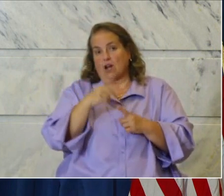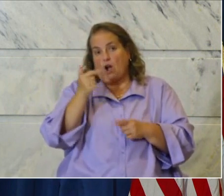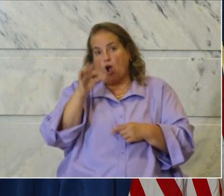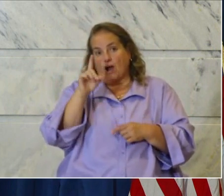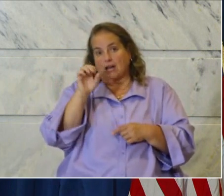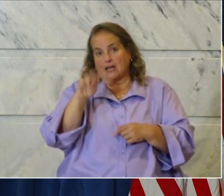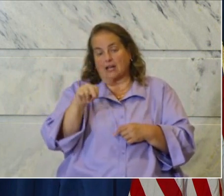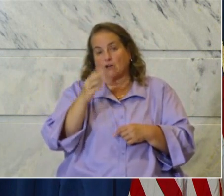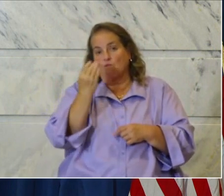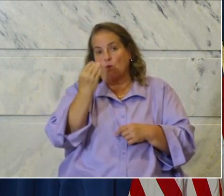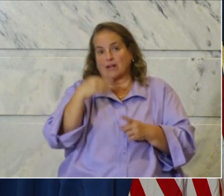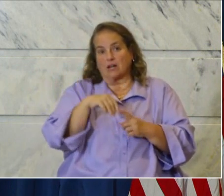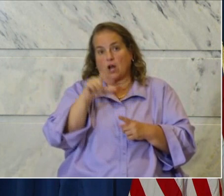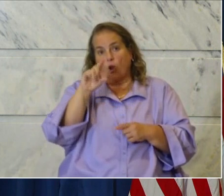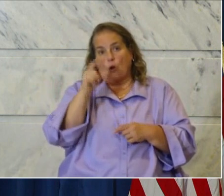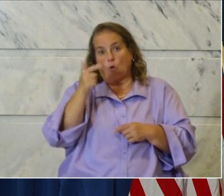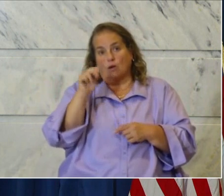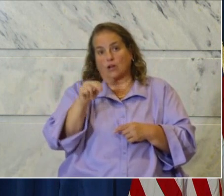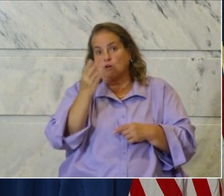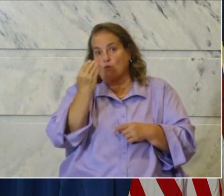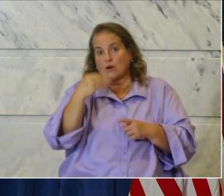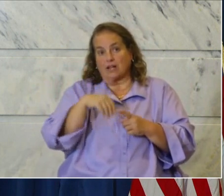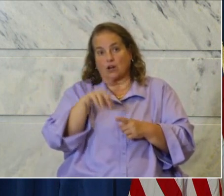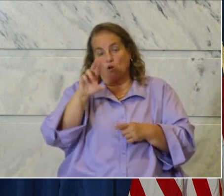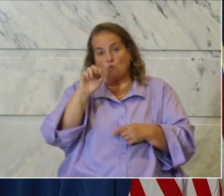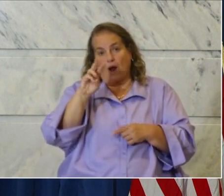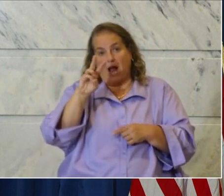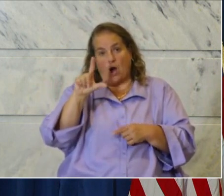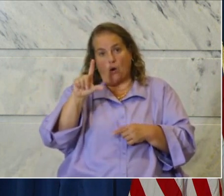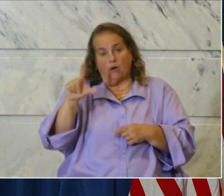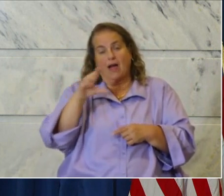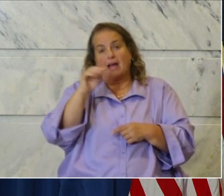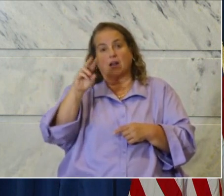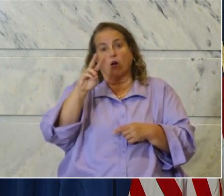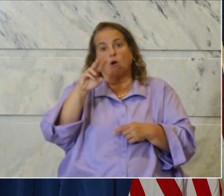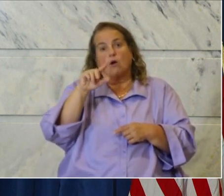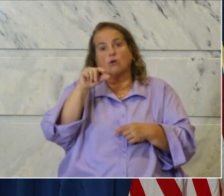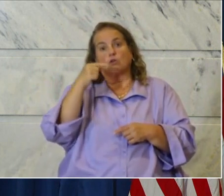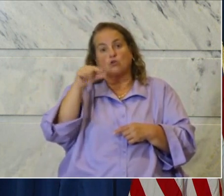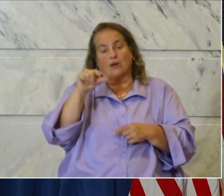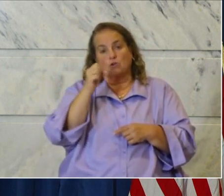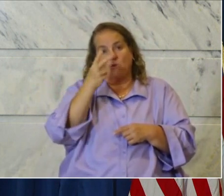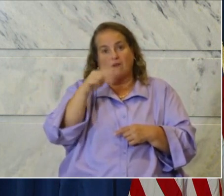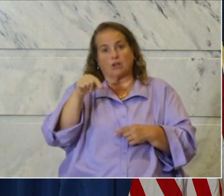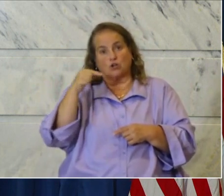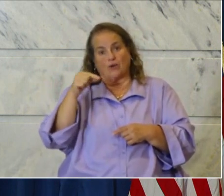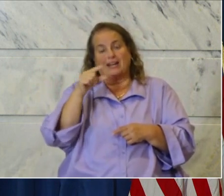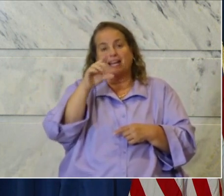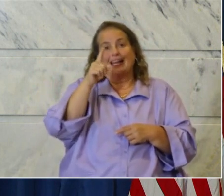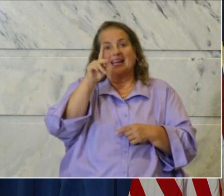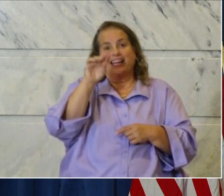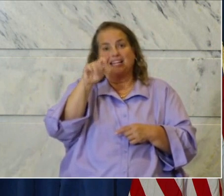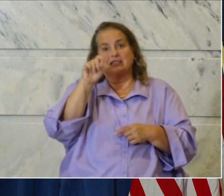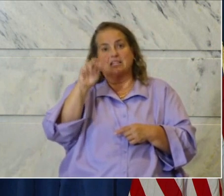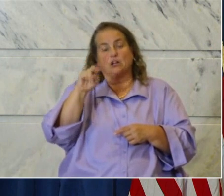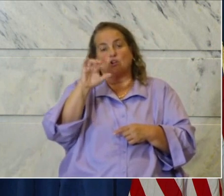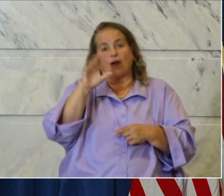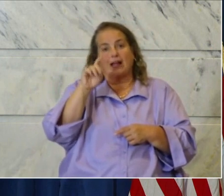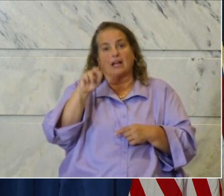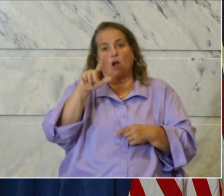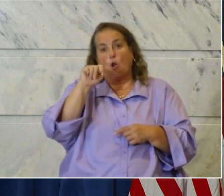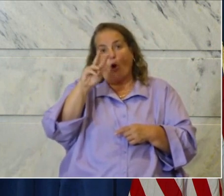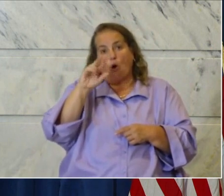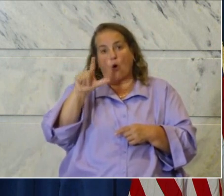Hardin, 14 in Logan, 14 in Rowan, 12 in Greenup, 12 in Kenton, 12 in McCracken, 10 in Laurel,